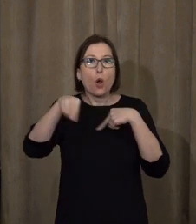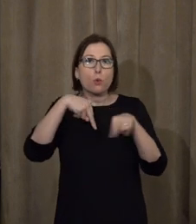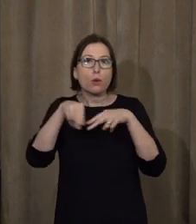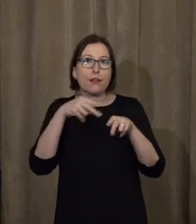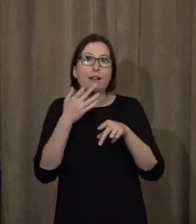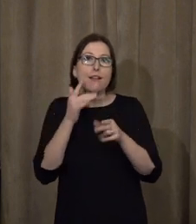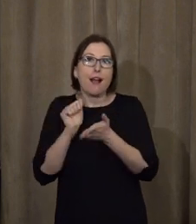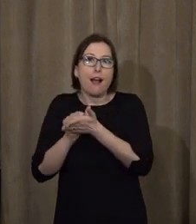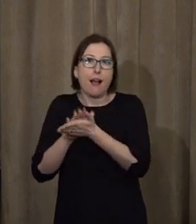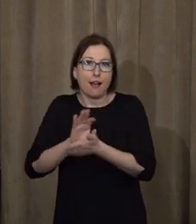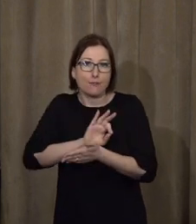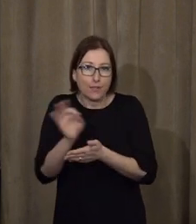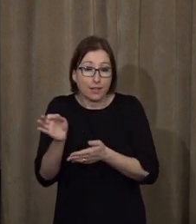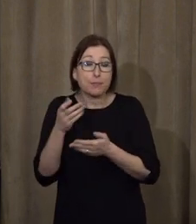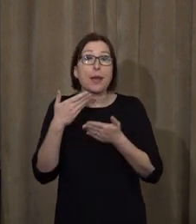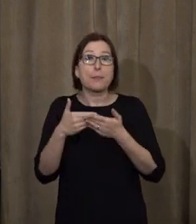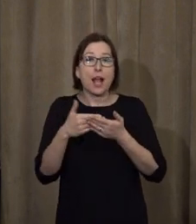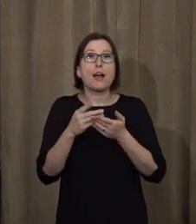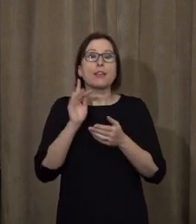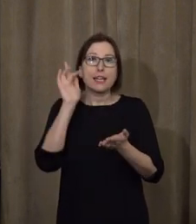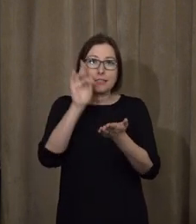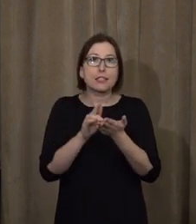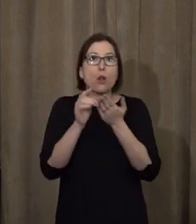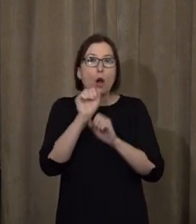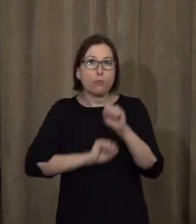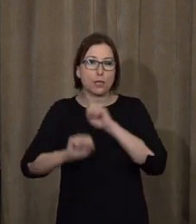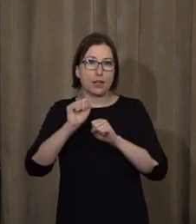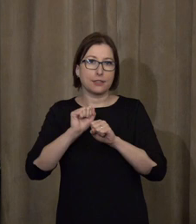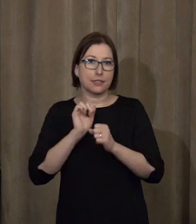And in the book United States.